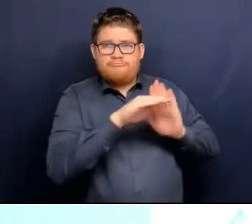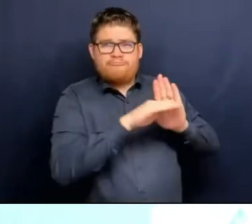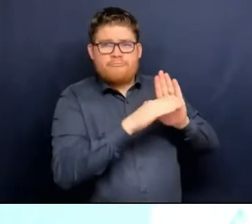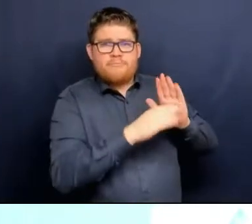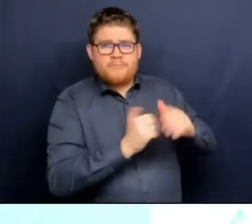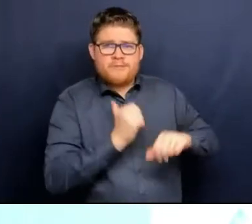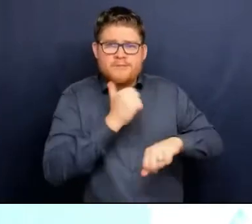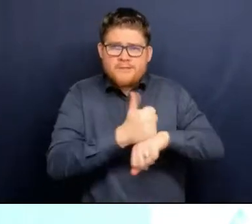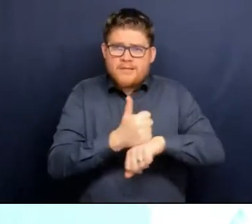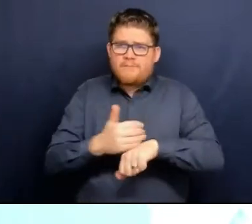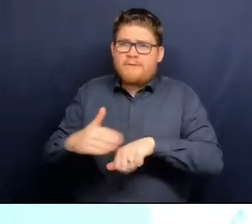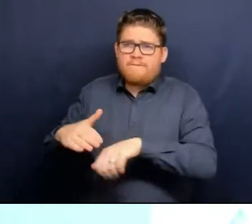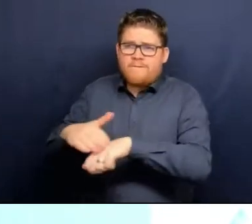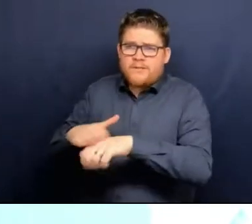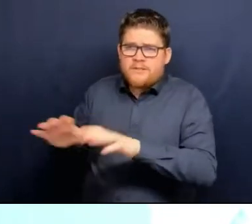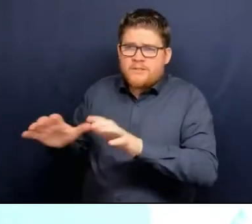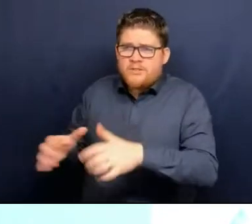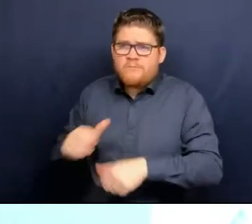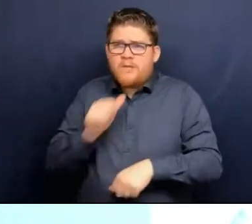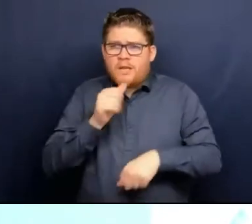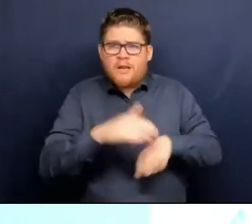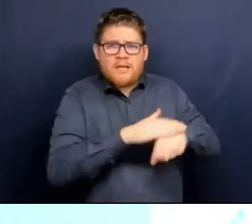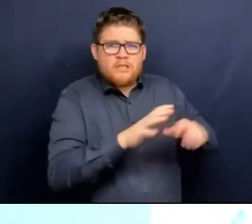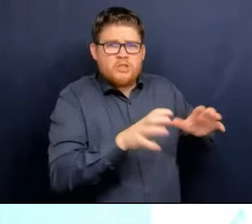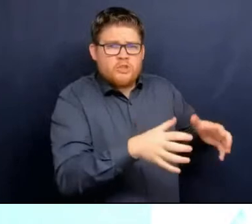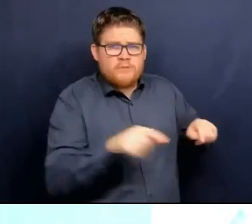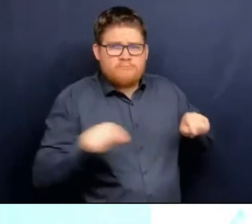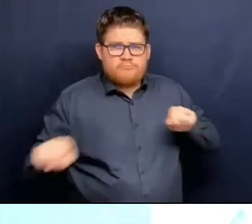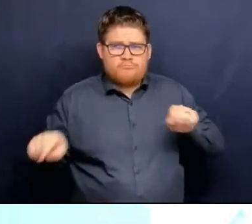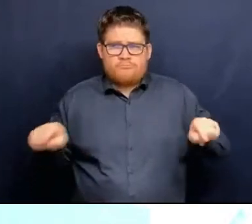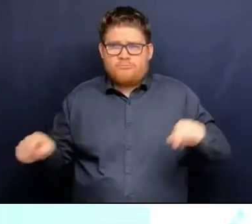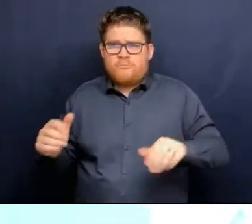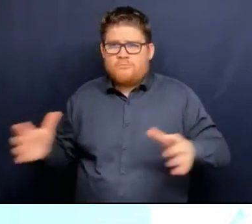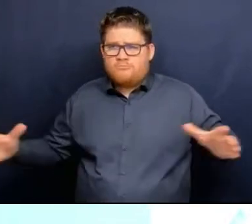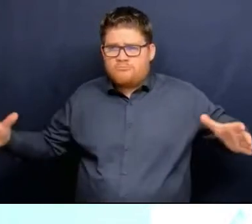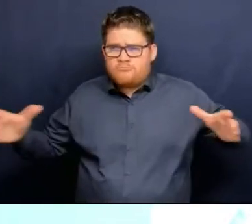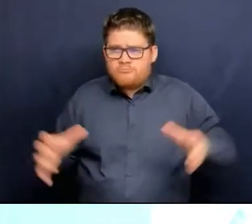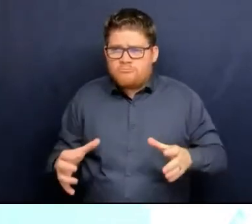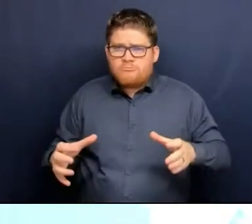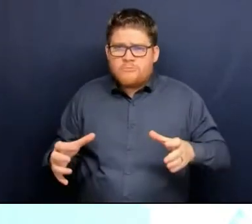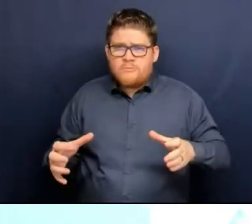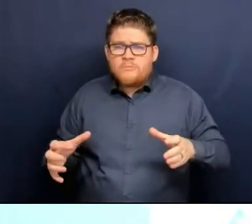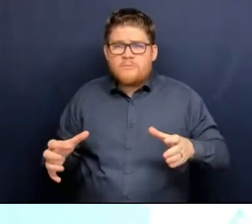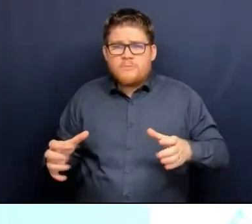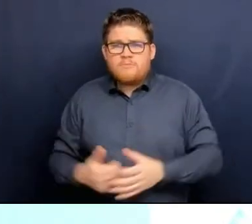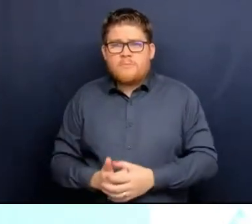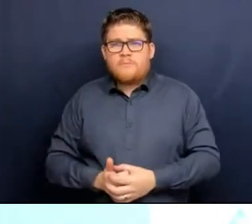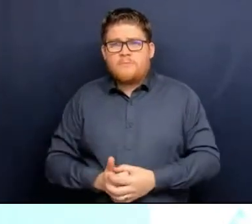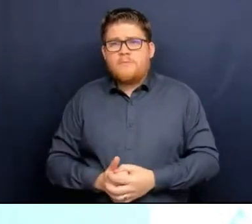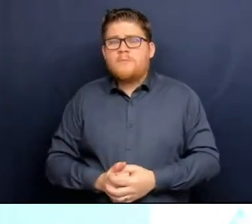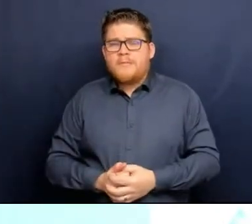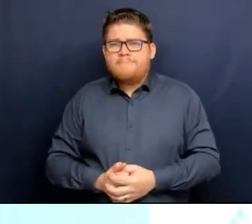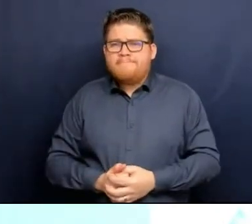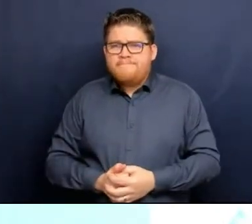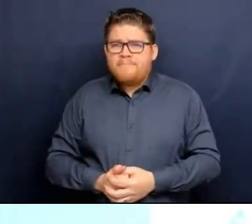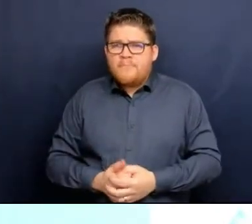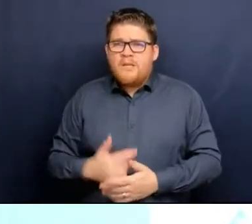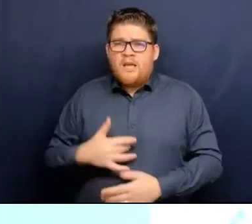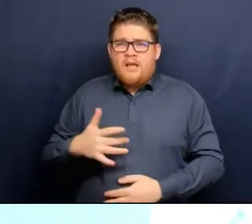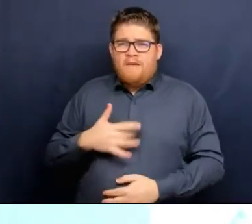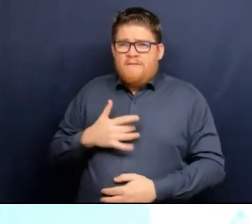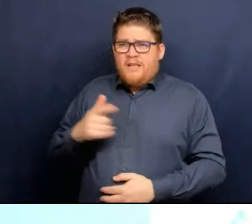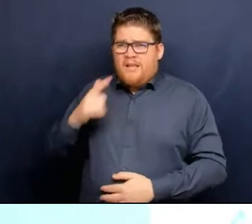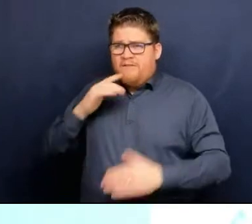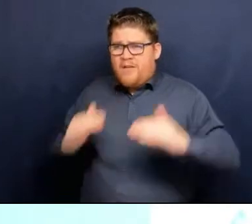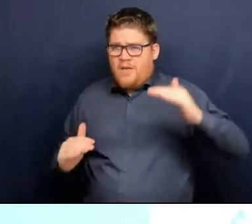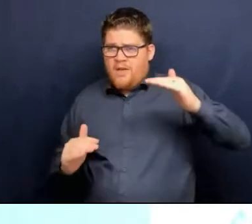belief is, that I'm certainly that you would agree, that if Indigenous people's full potential is realized, we'll realize the full potential of